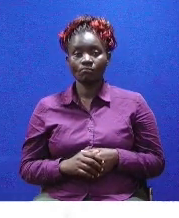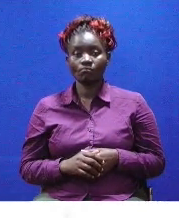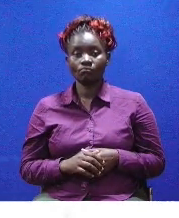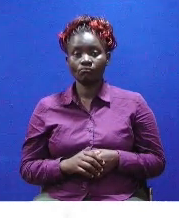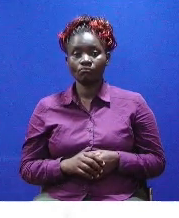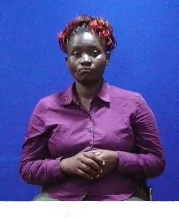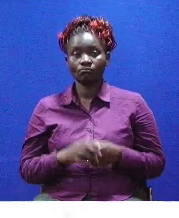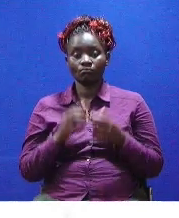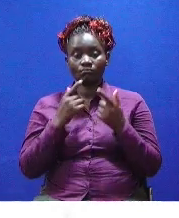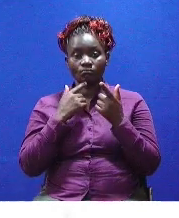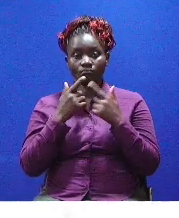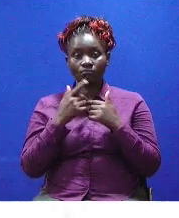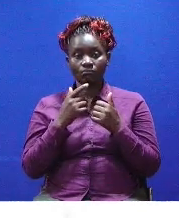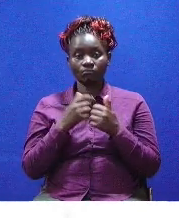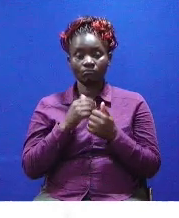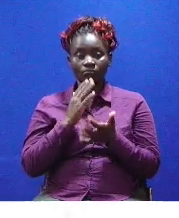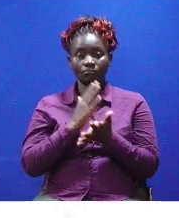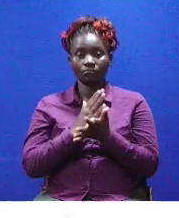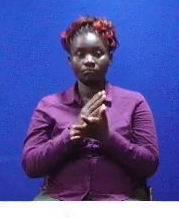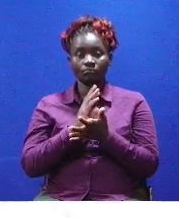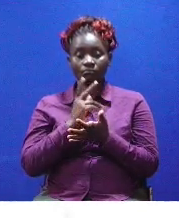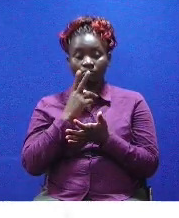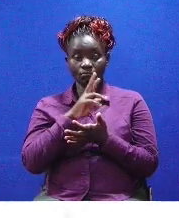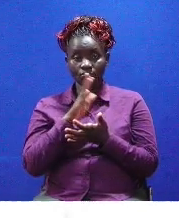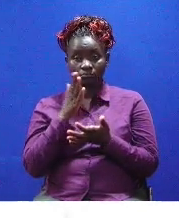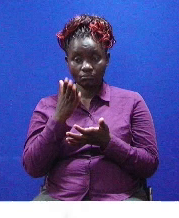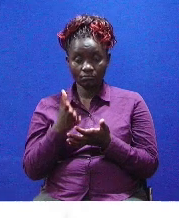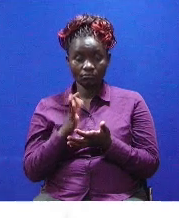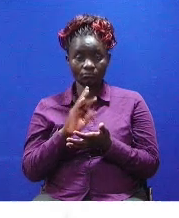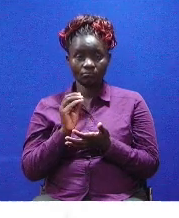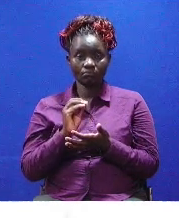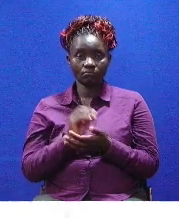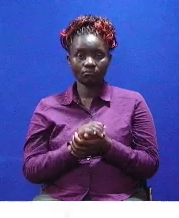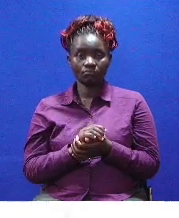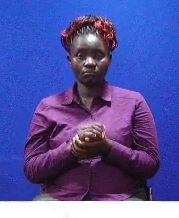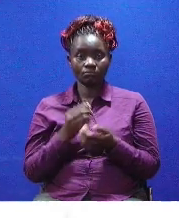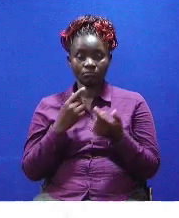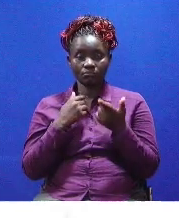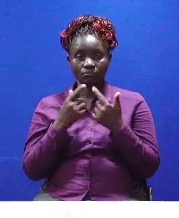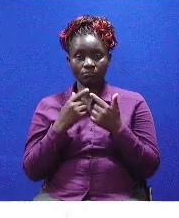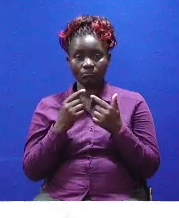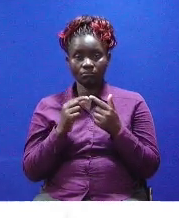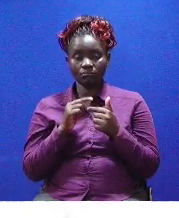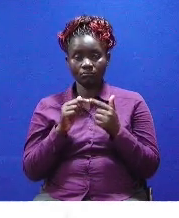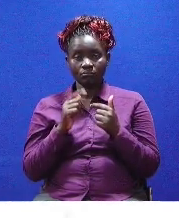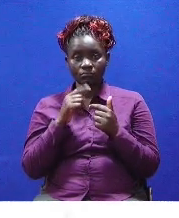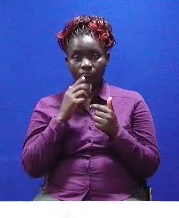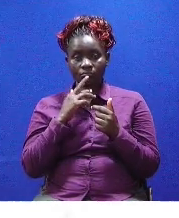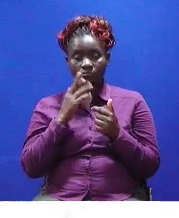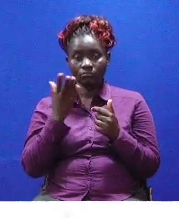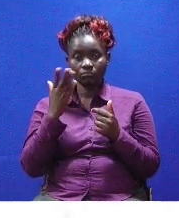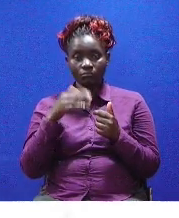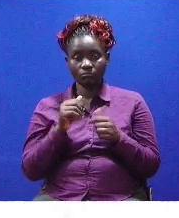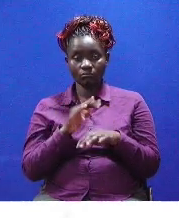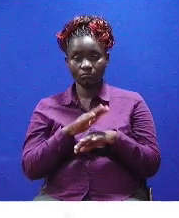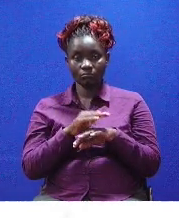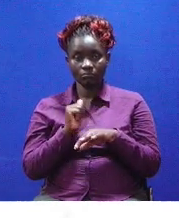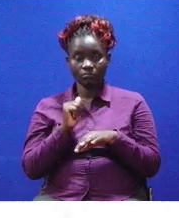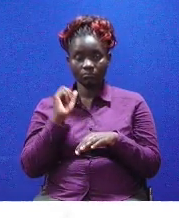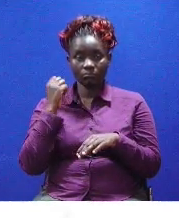I'm told it has improved, but we are not yet there. I'm told that even for those who came for the first